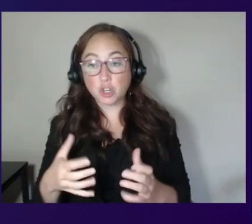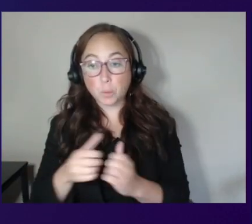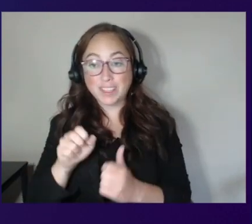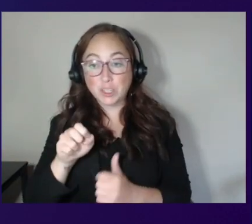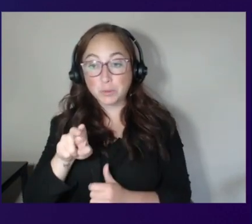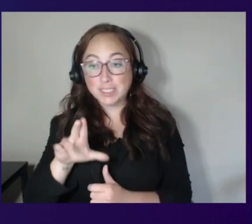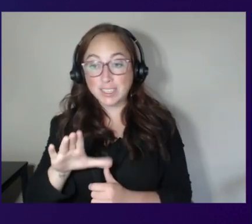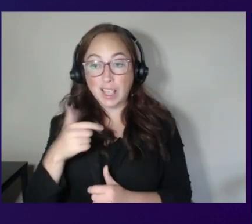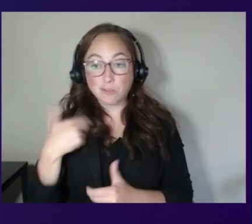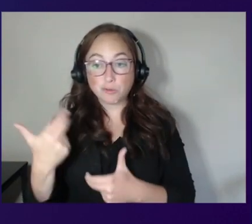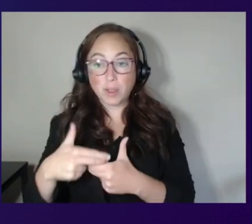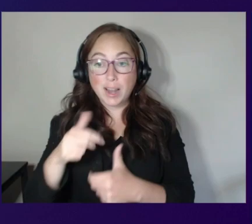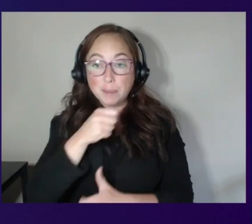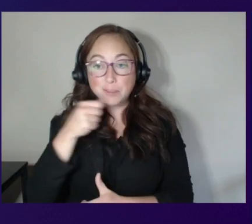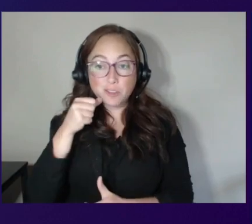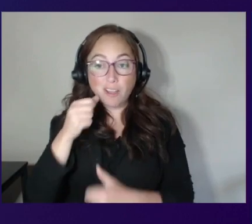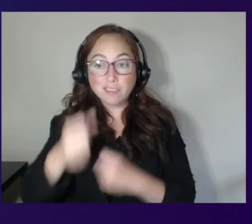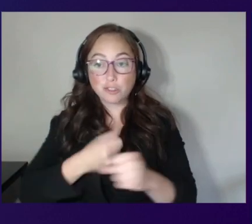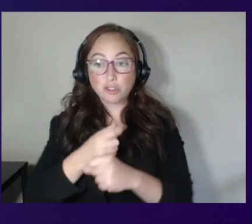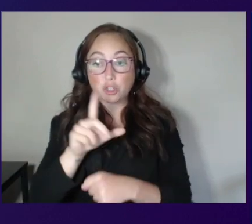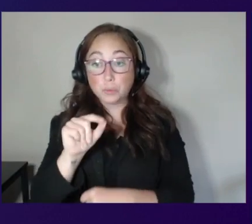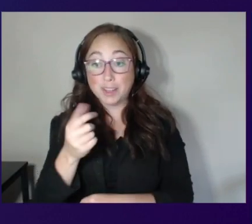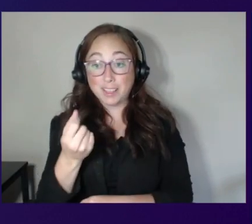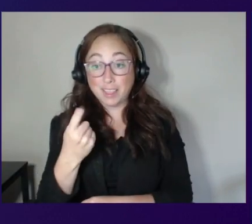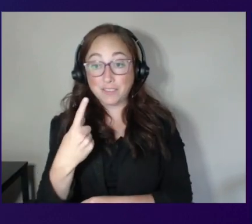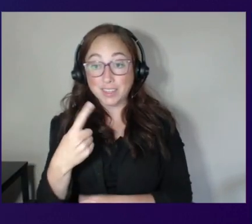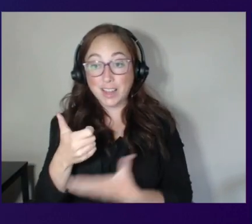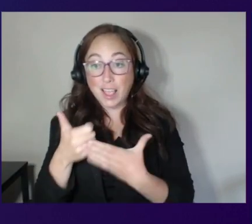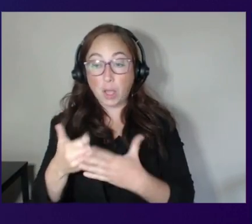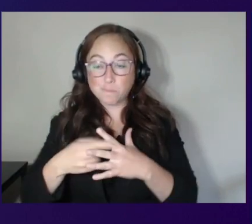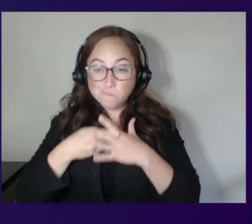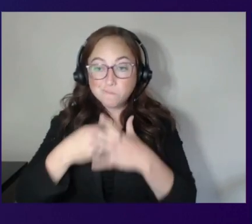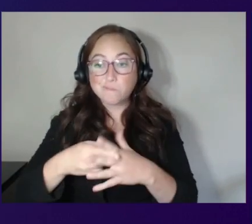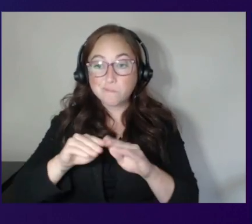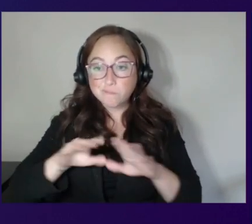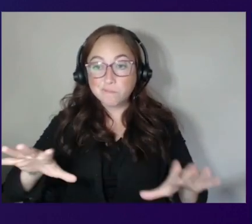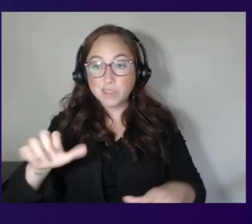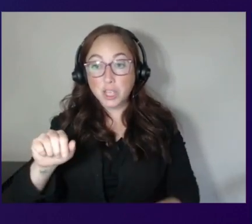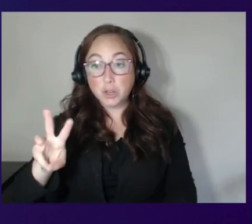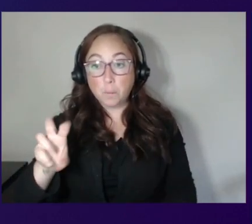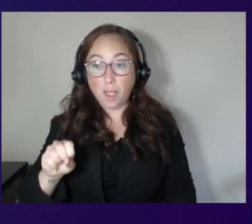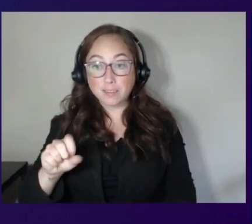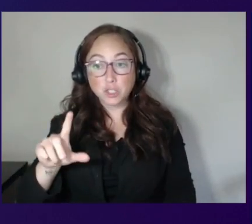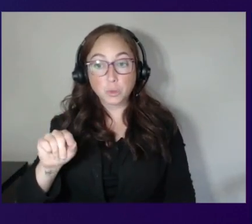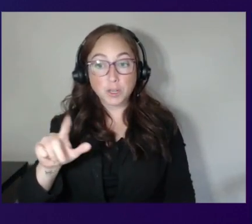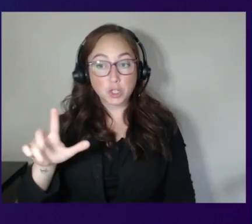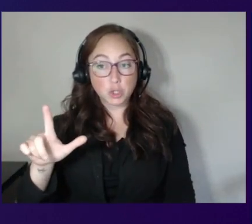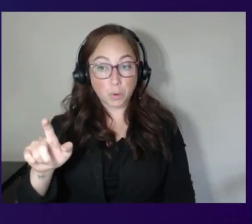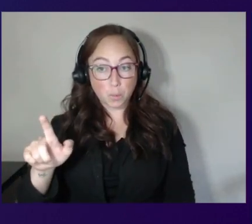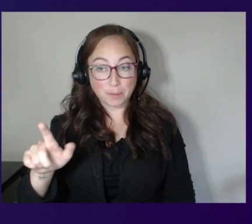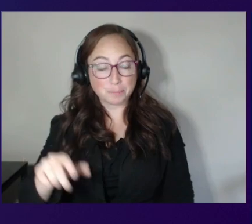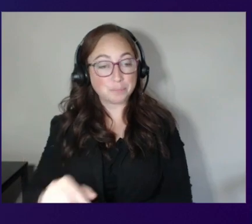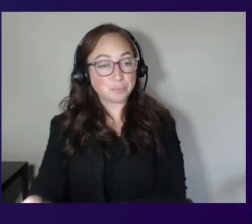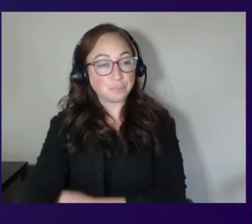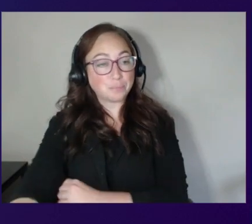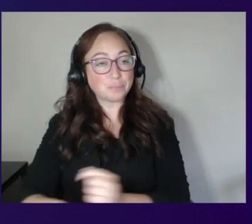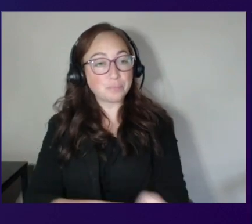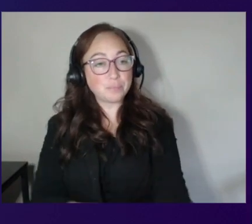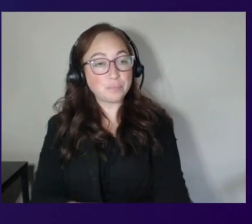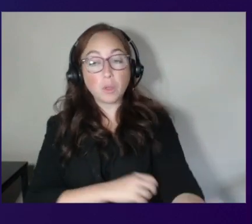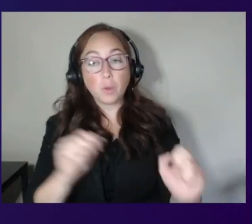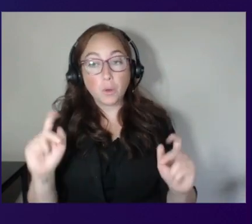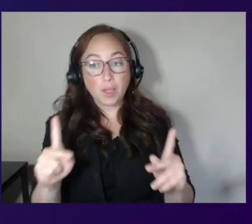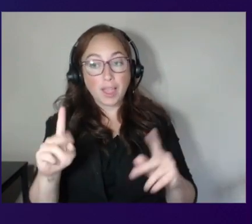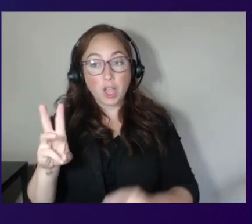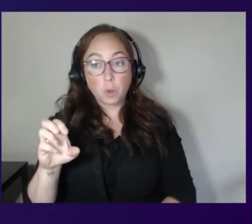Amazon in 2011 and helped launch the Amazon WorkSpaces web service in 2021. Okay, Rich, so we're talking WorkSpaces Web. We talked